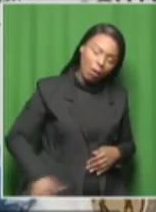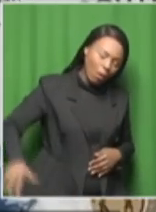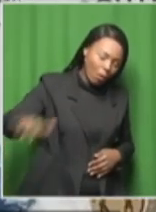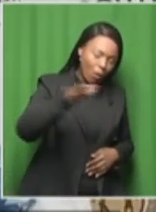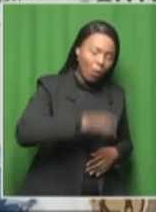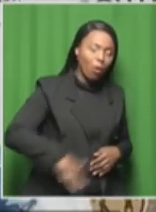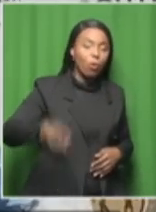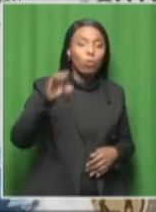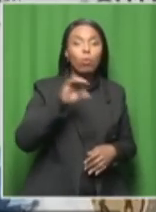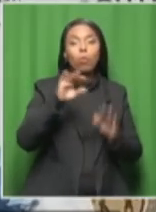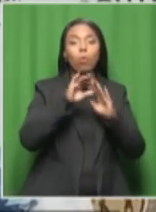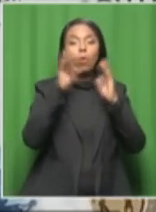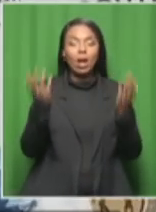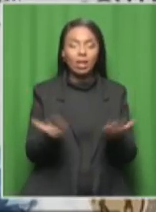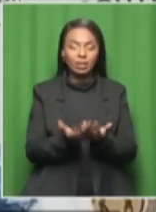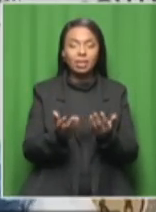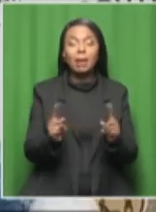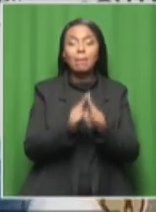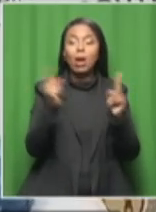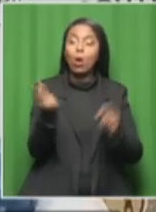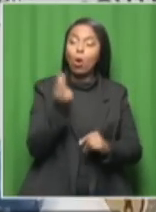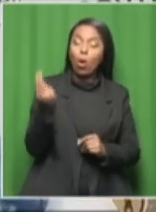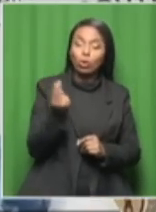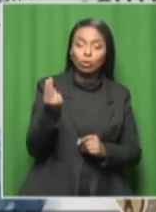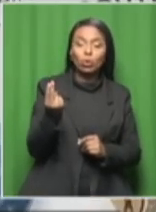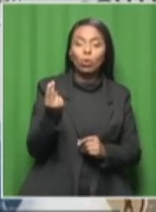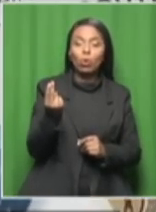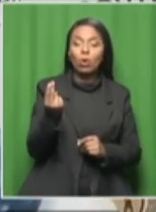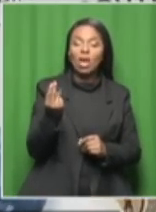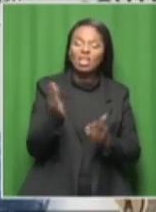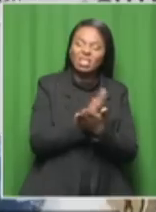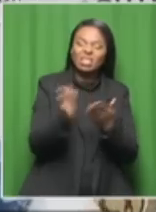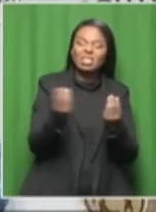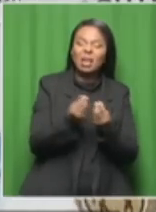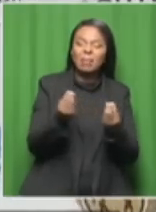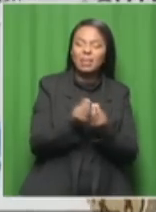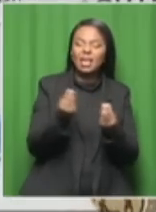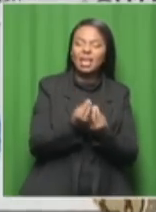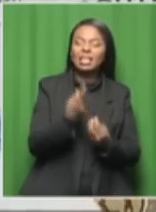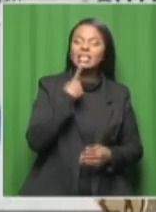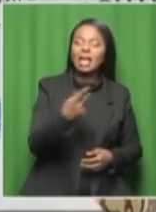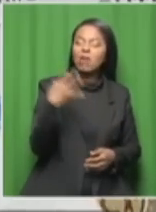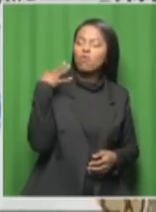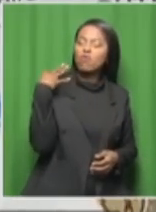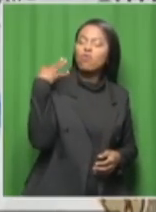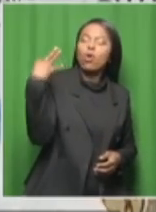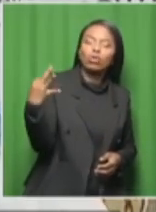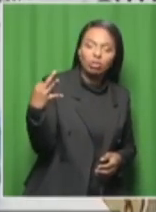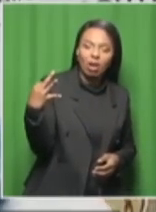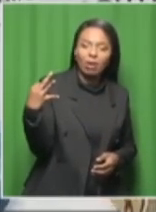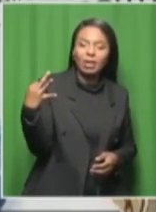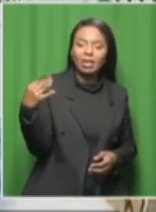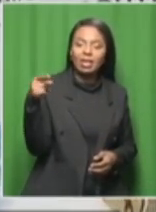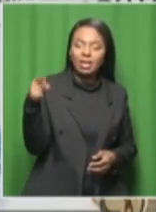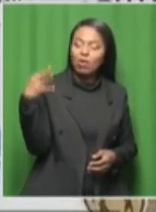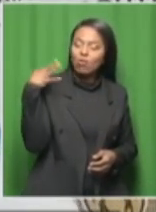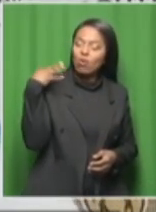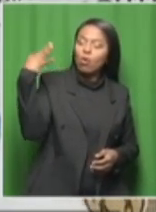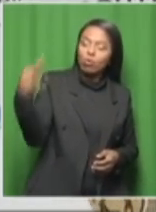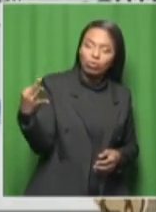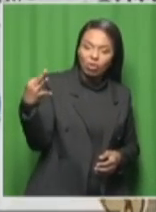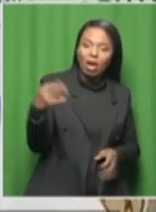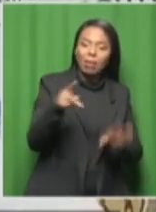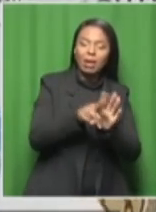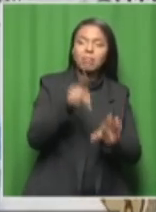are repatriated, but also there is something called voluntary repatriation. Let me also add, where people